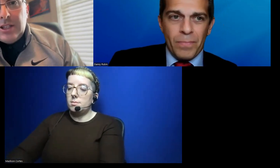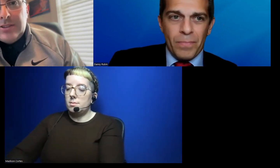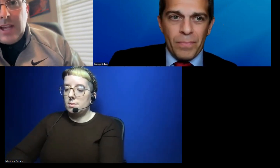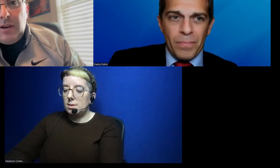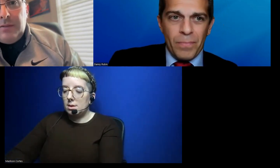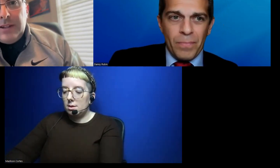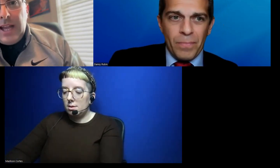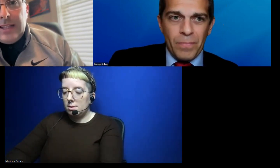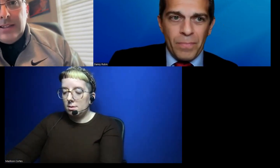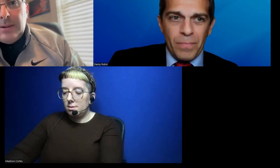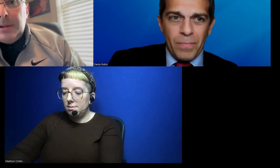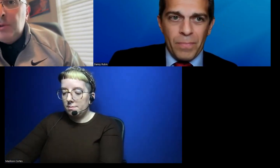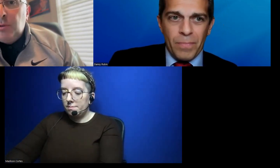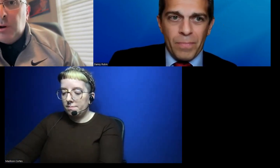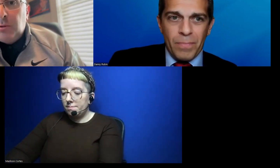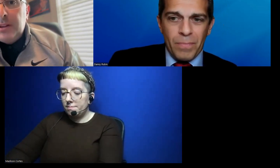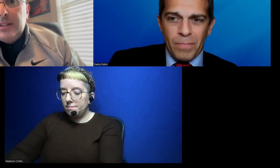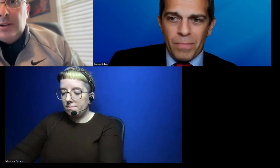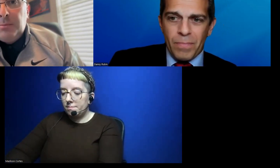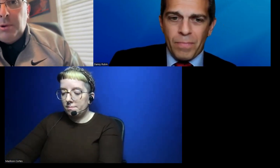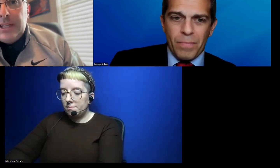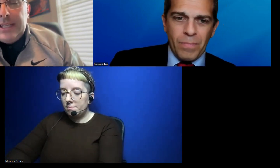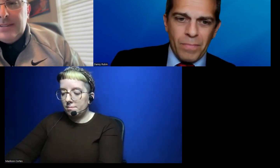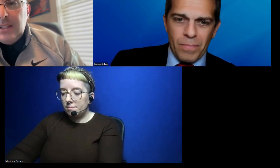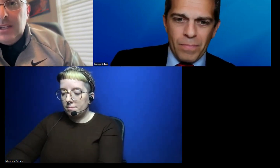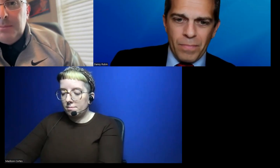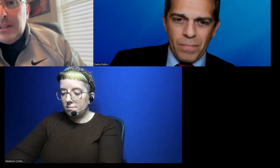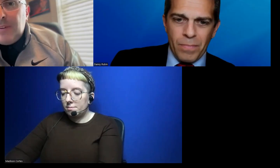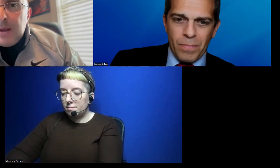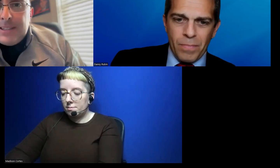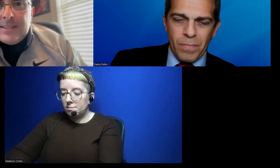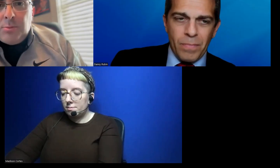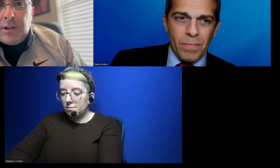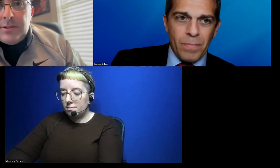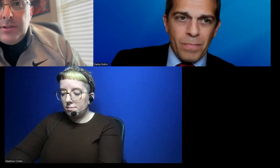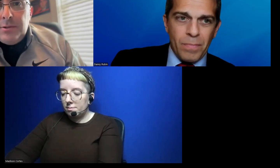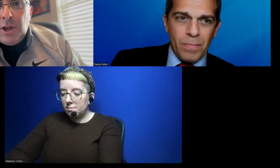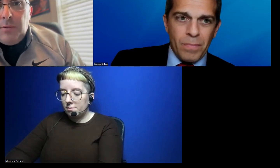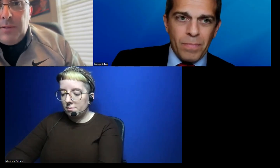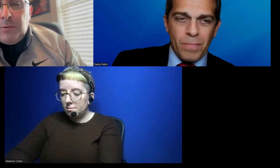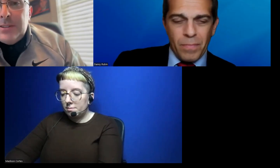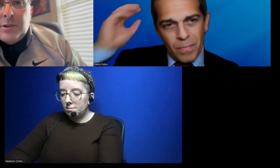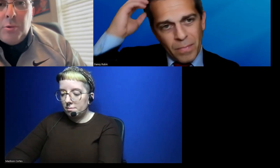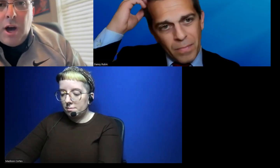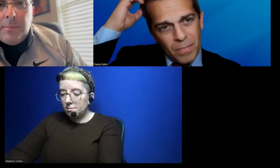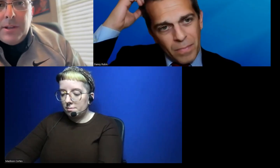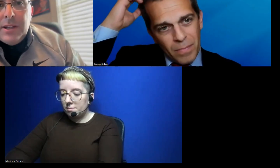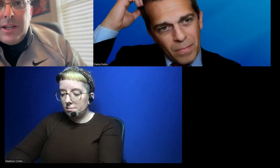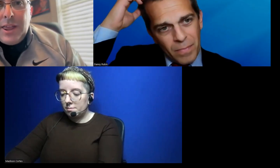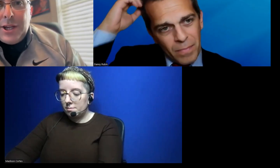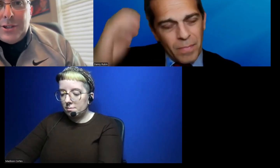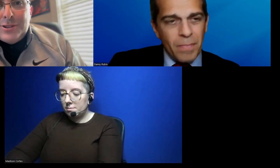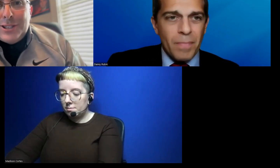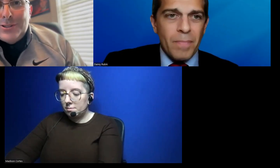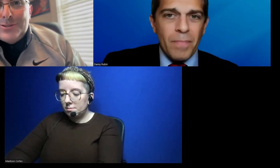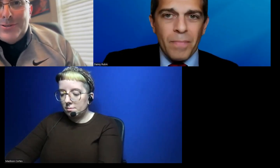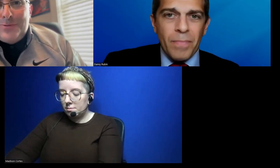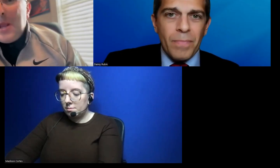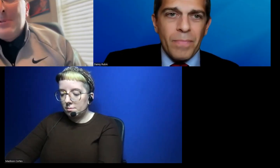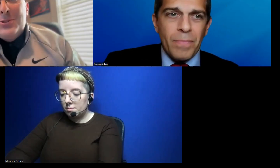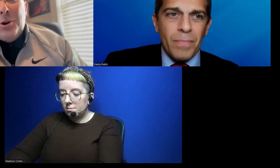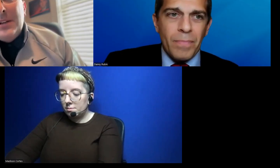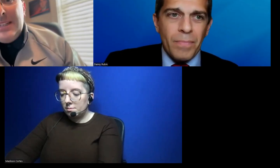representing yourself and the people you work with and your employees, but their families as well too. If we screw up,